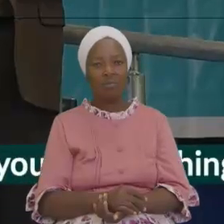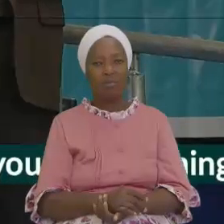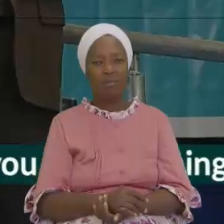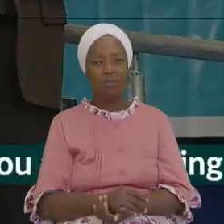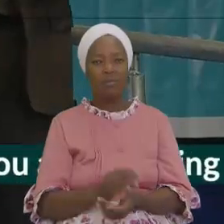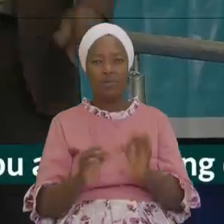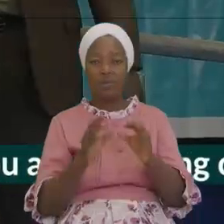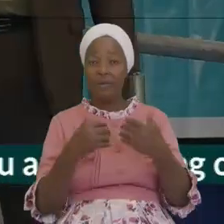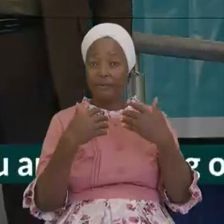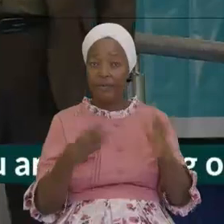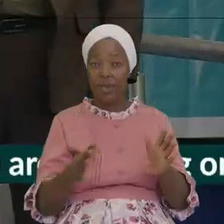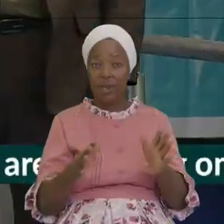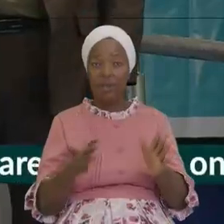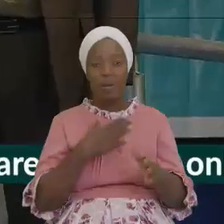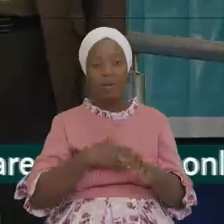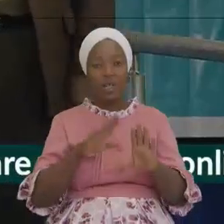Feel it quickly.